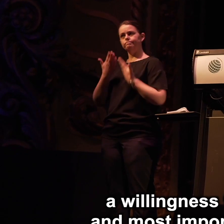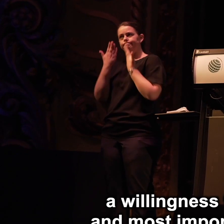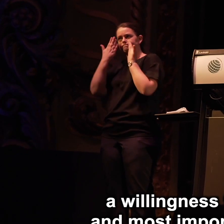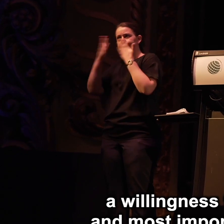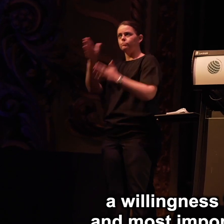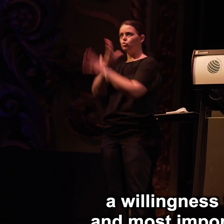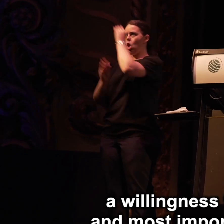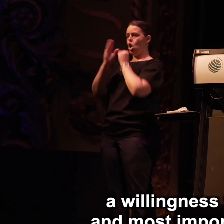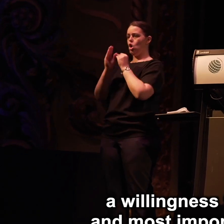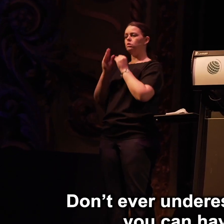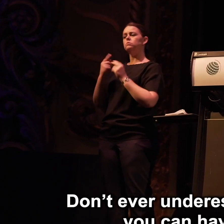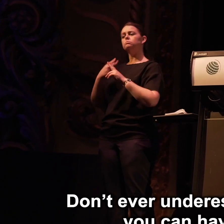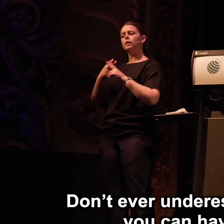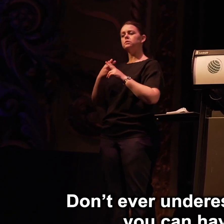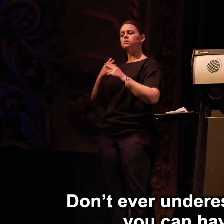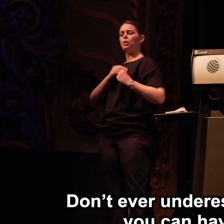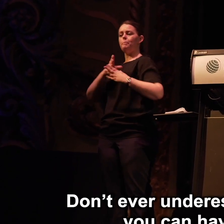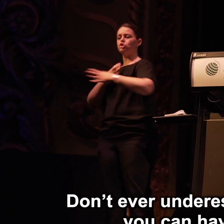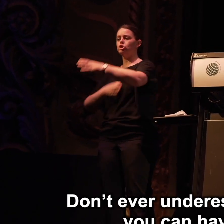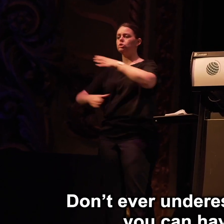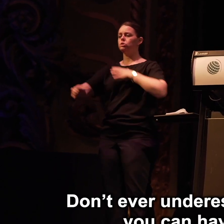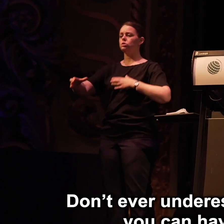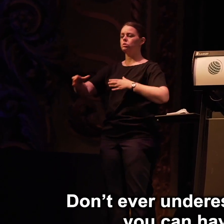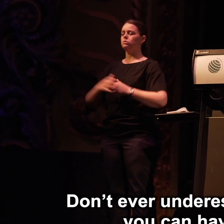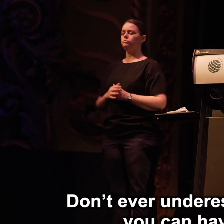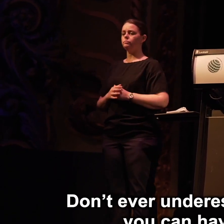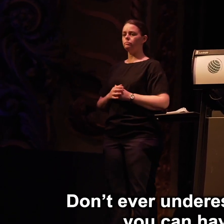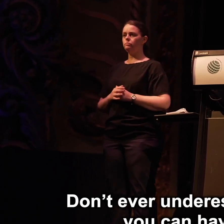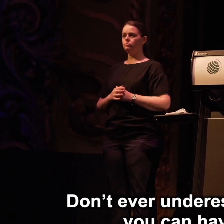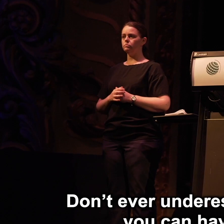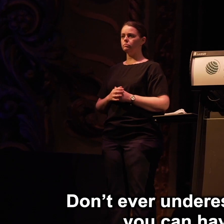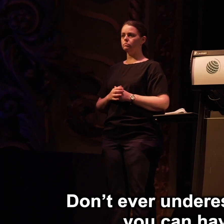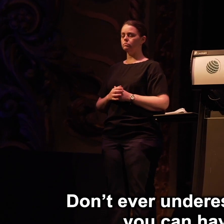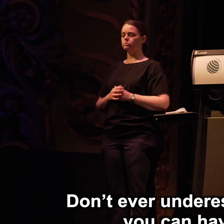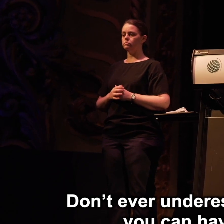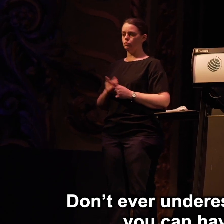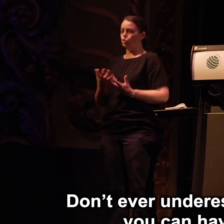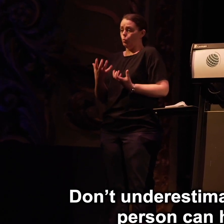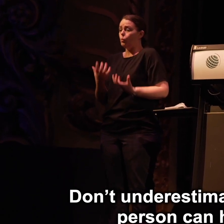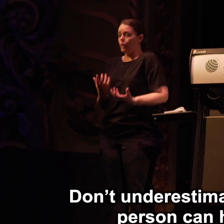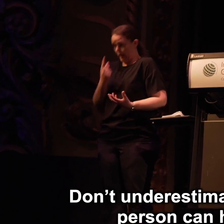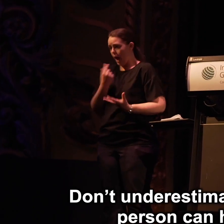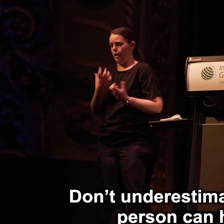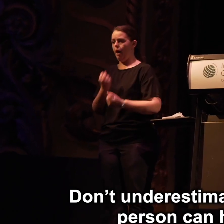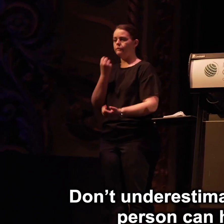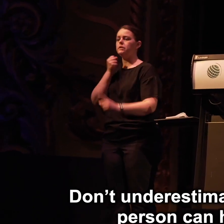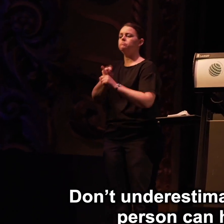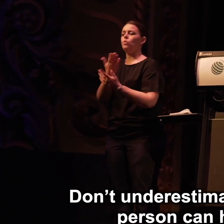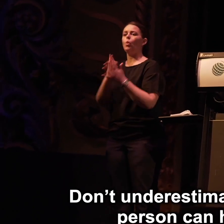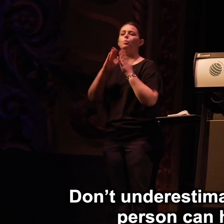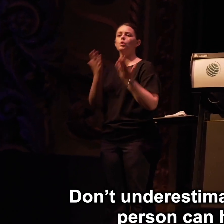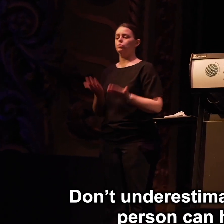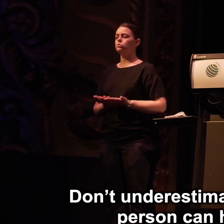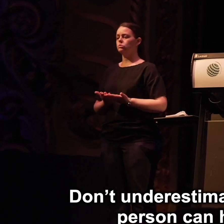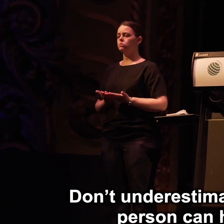importantly, compassion. Don't ever underestimate the impact that you can have on this world. And don't ever underestimate the impact that